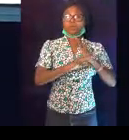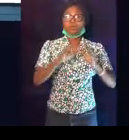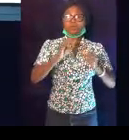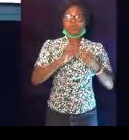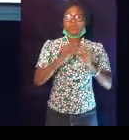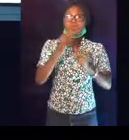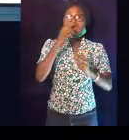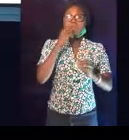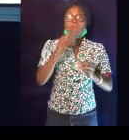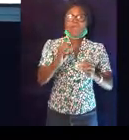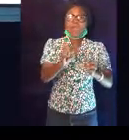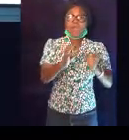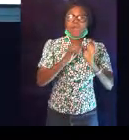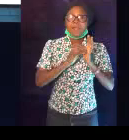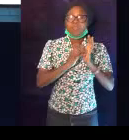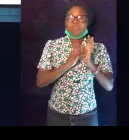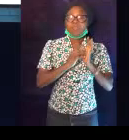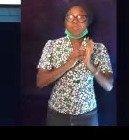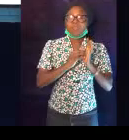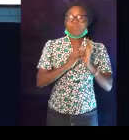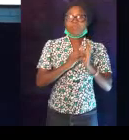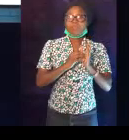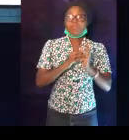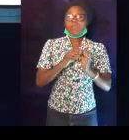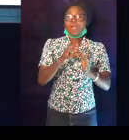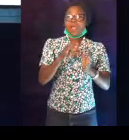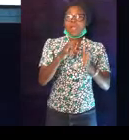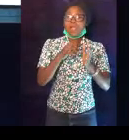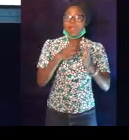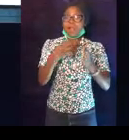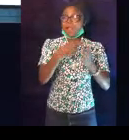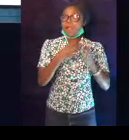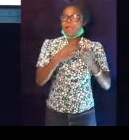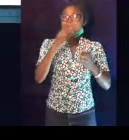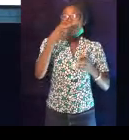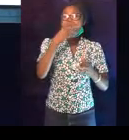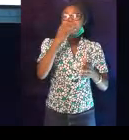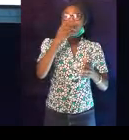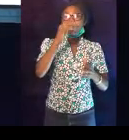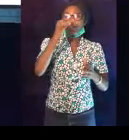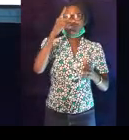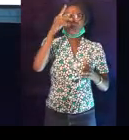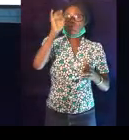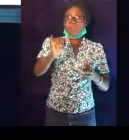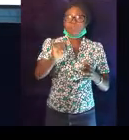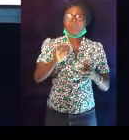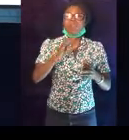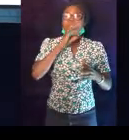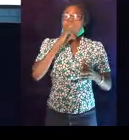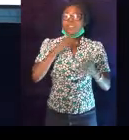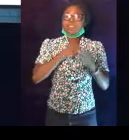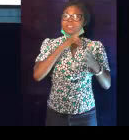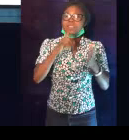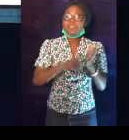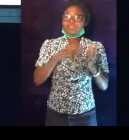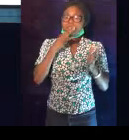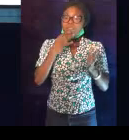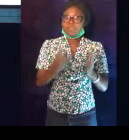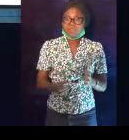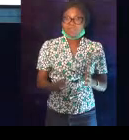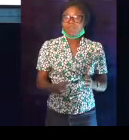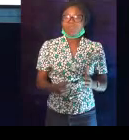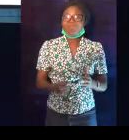obstacles? One, heredity. Say that, heredity. Heredity is the transmission of